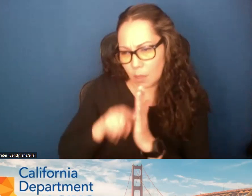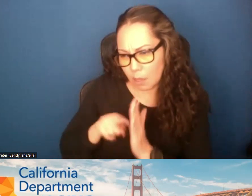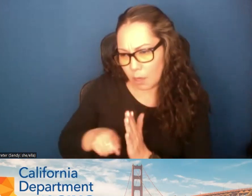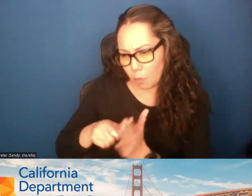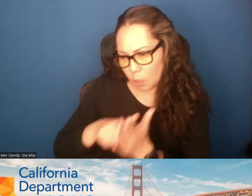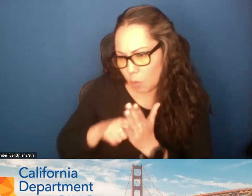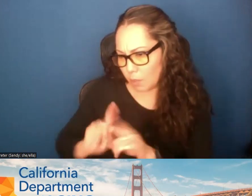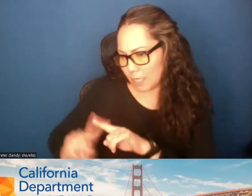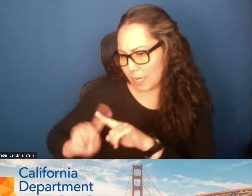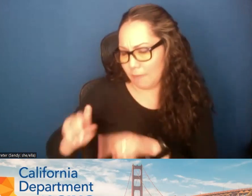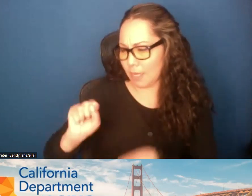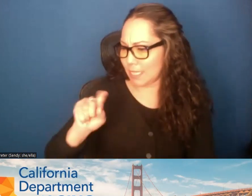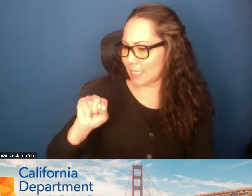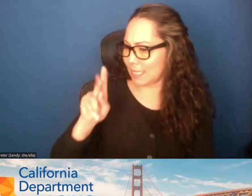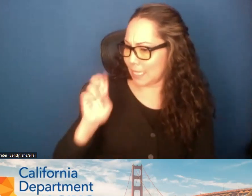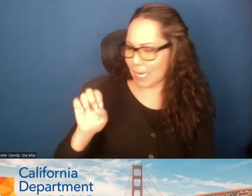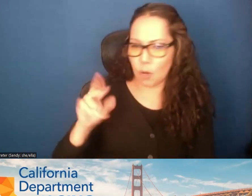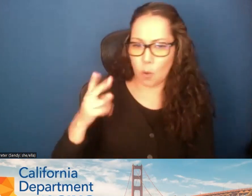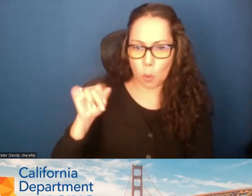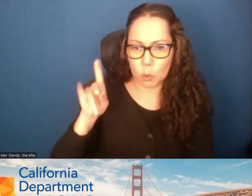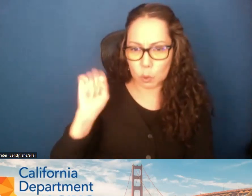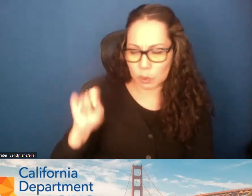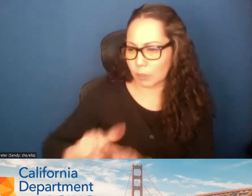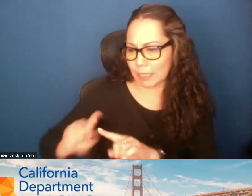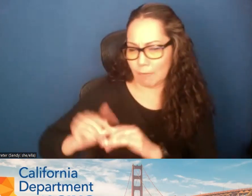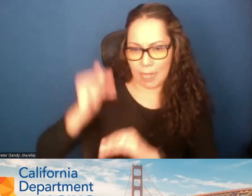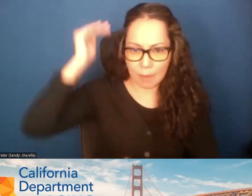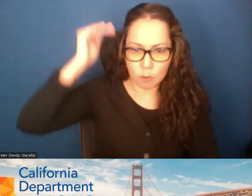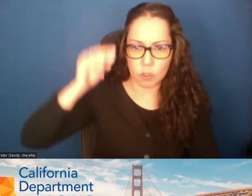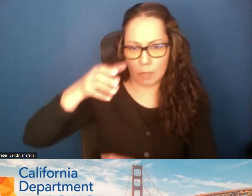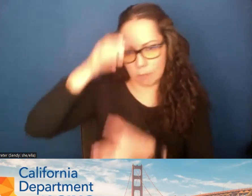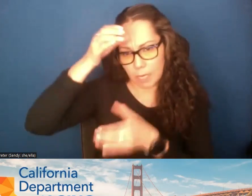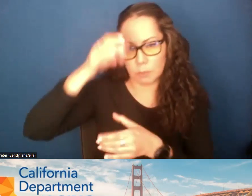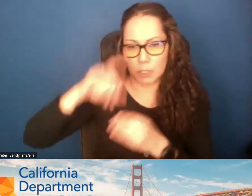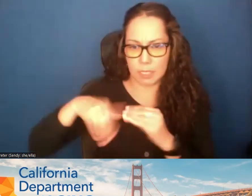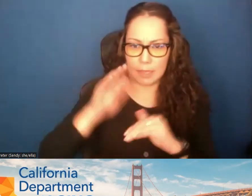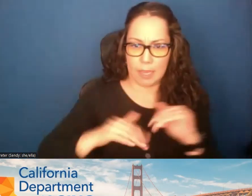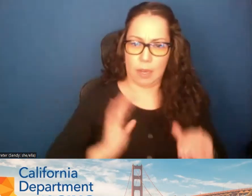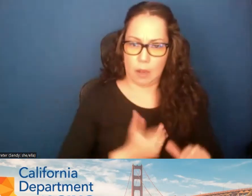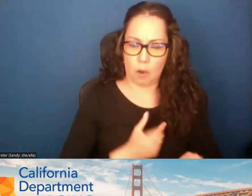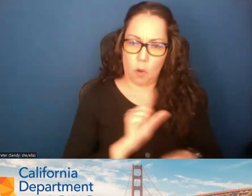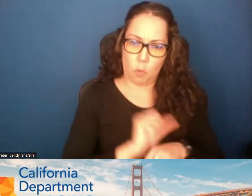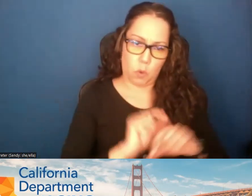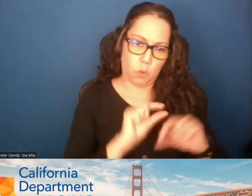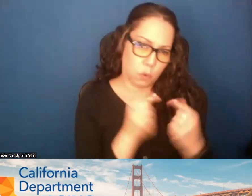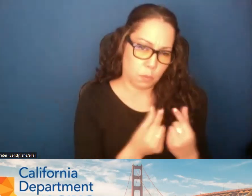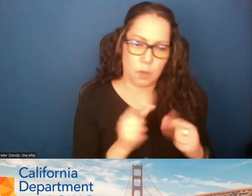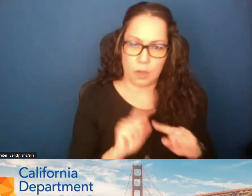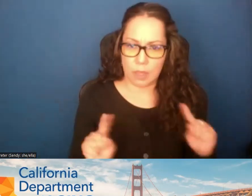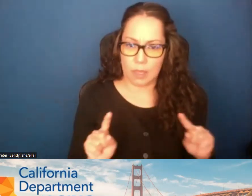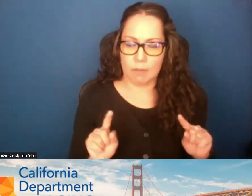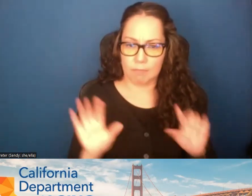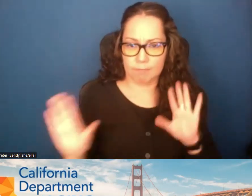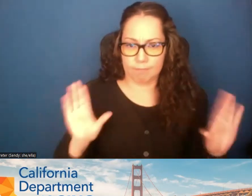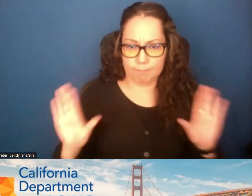stakeholders stakeholders with different levels of expertise and what we have on this work group, and that those types of facilities would really be best suited